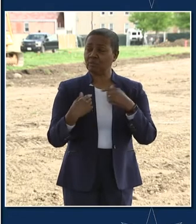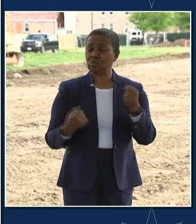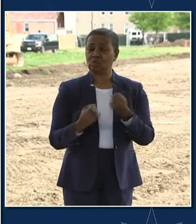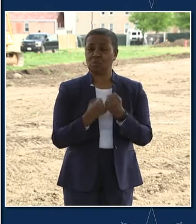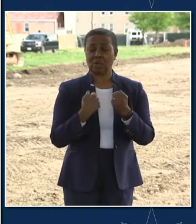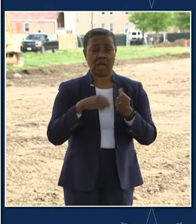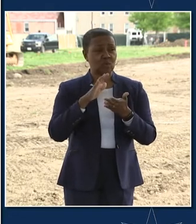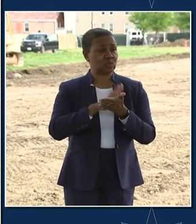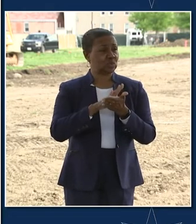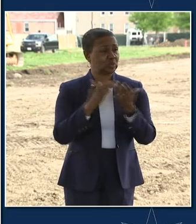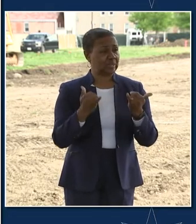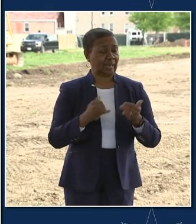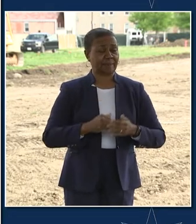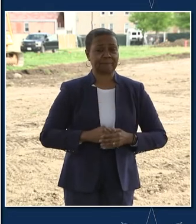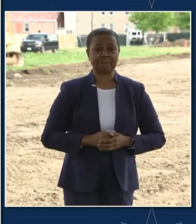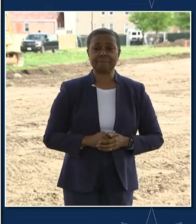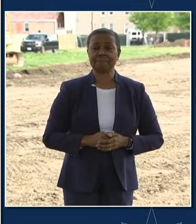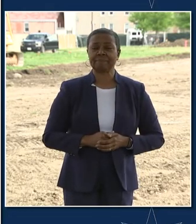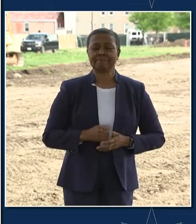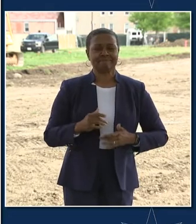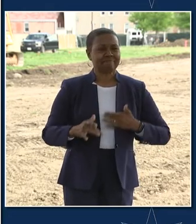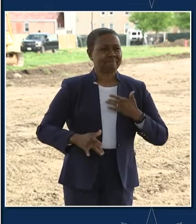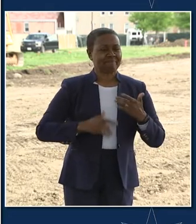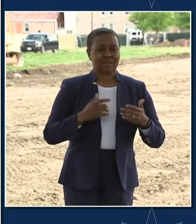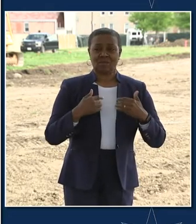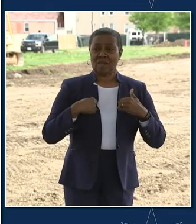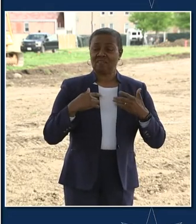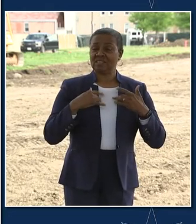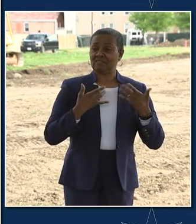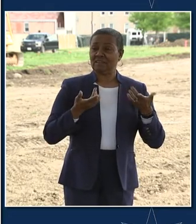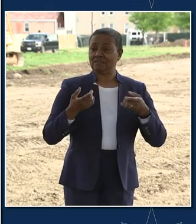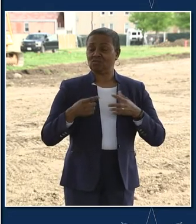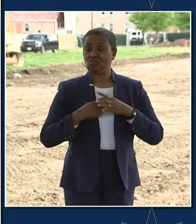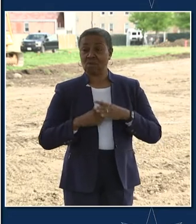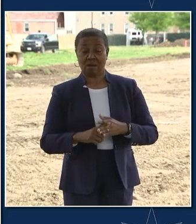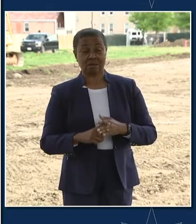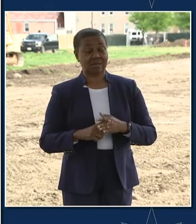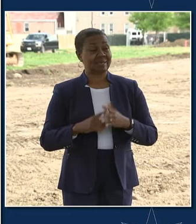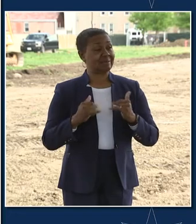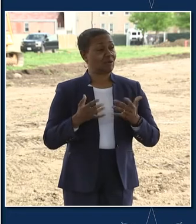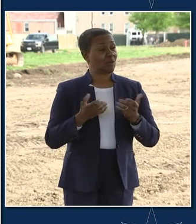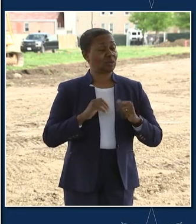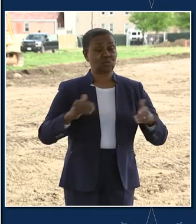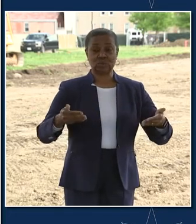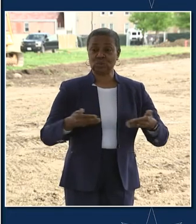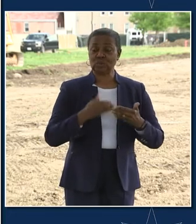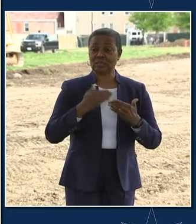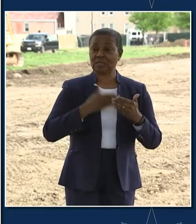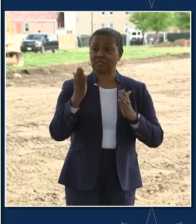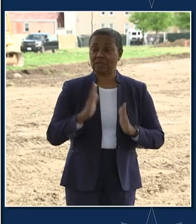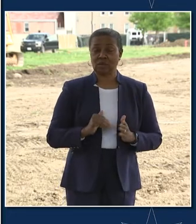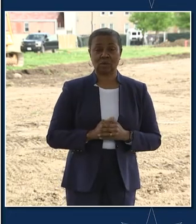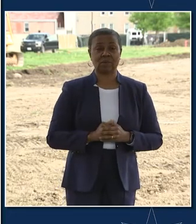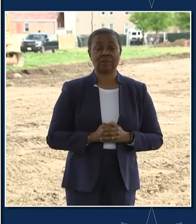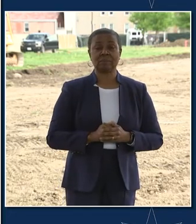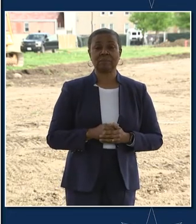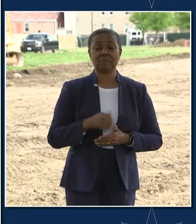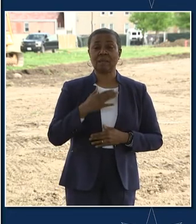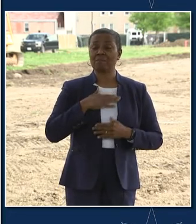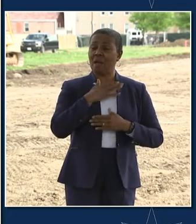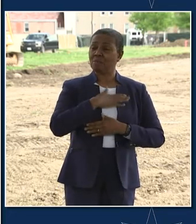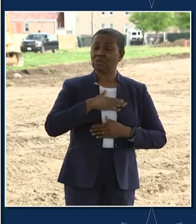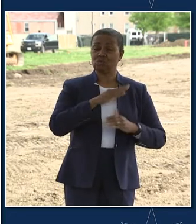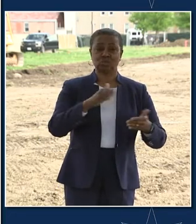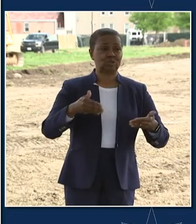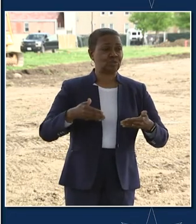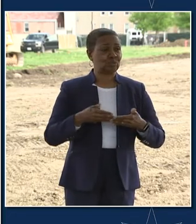support our school today. I'm so excited to get today's event underway, and I'd like to introduce the next speaker. It is my pleasure